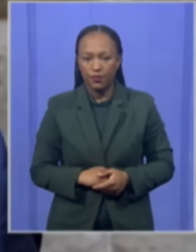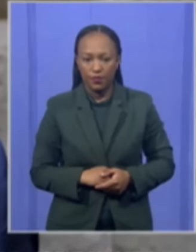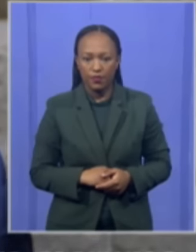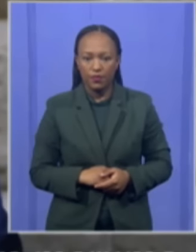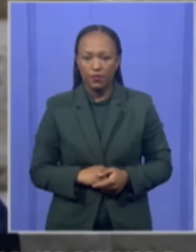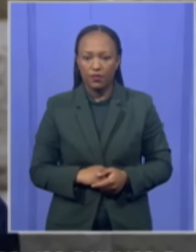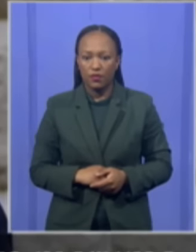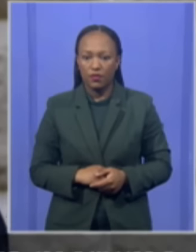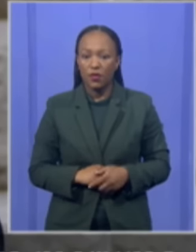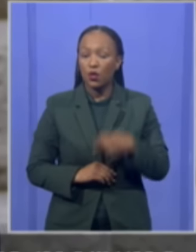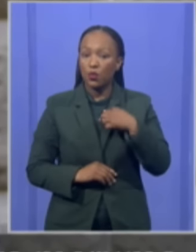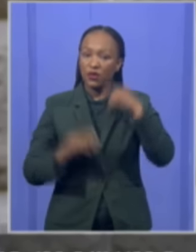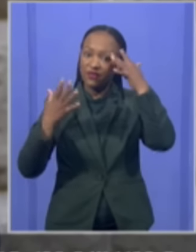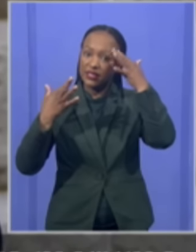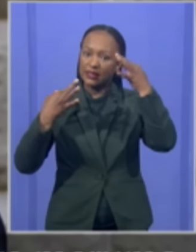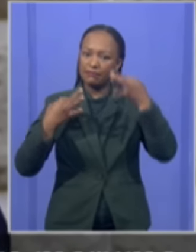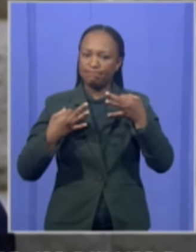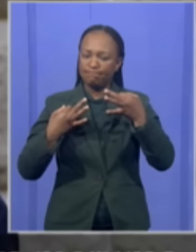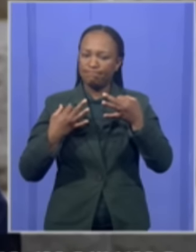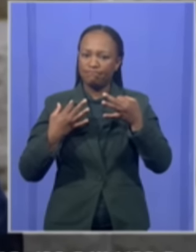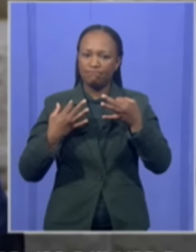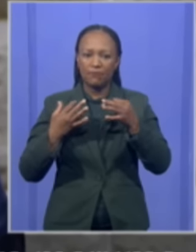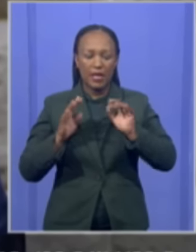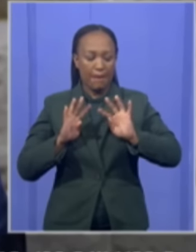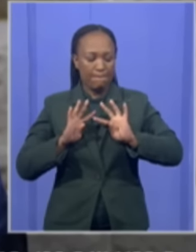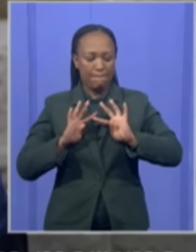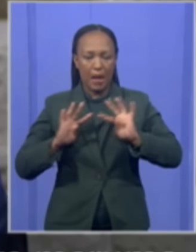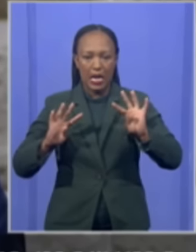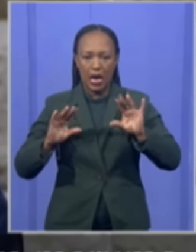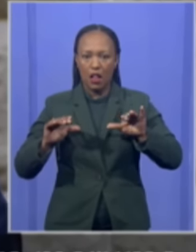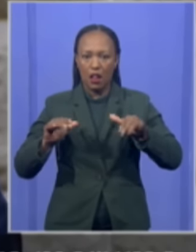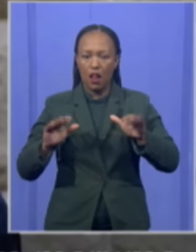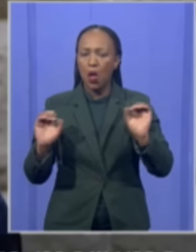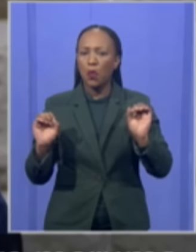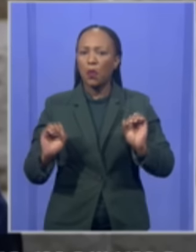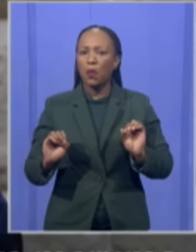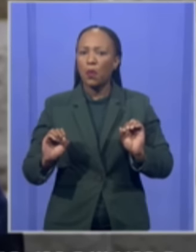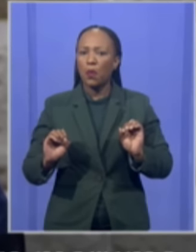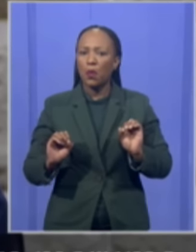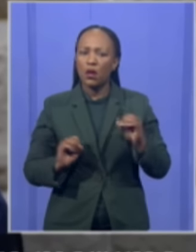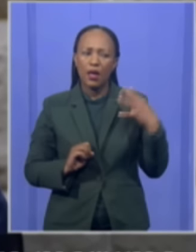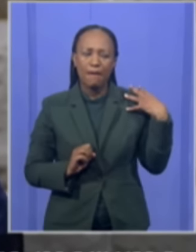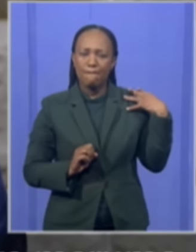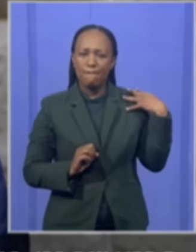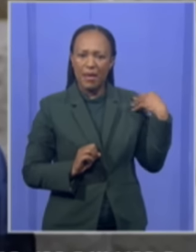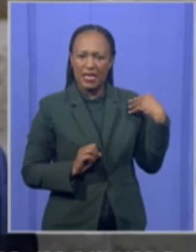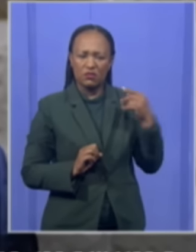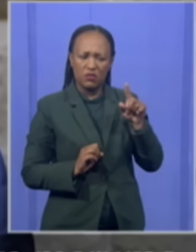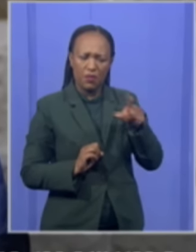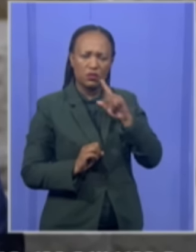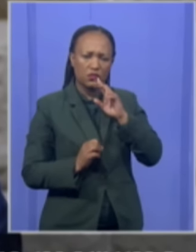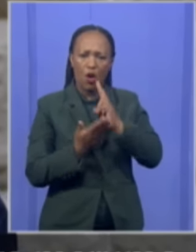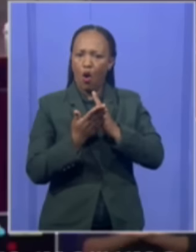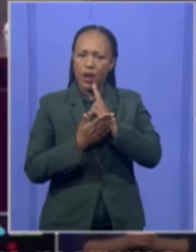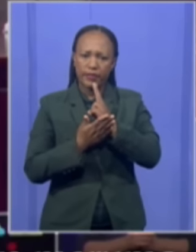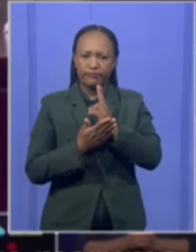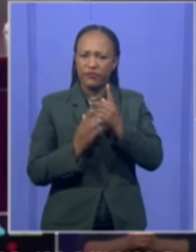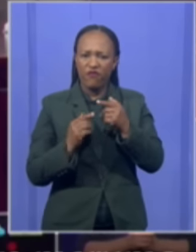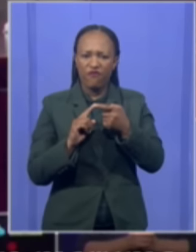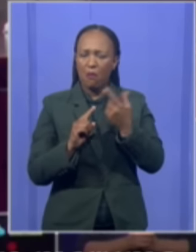that there was no panel. The minister could have just been honest with us from the beginning. We could be fine.